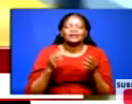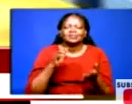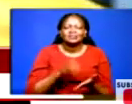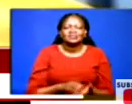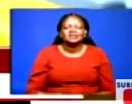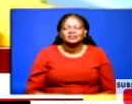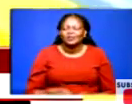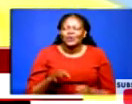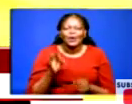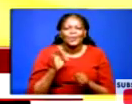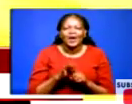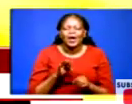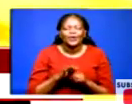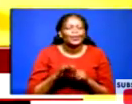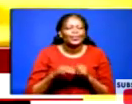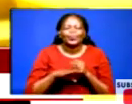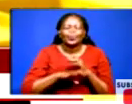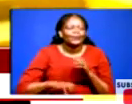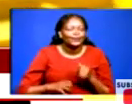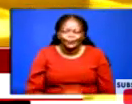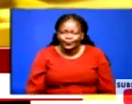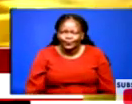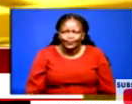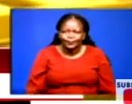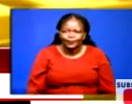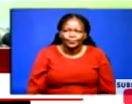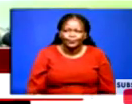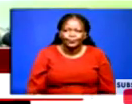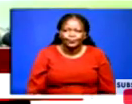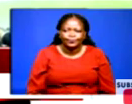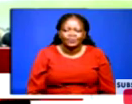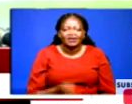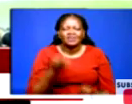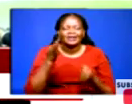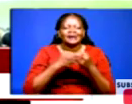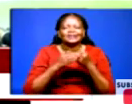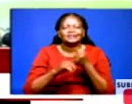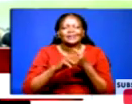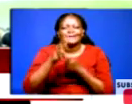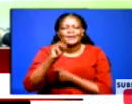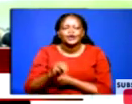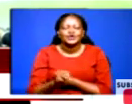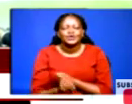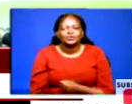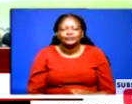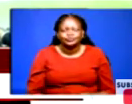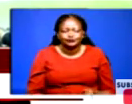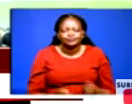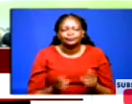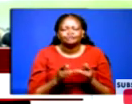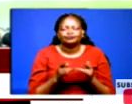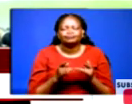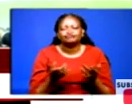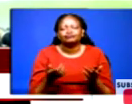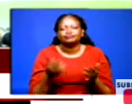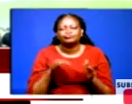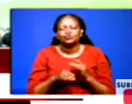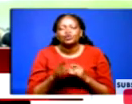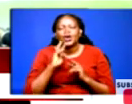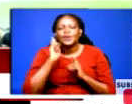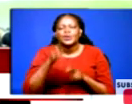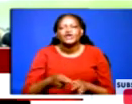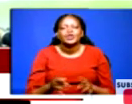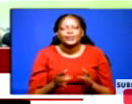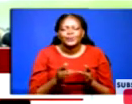A record 386 million logins were reported to the portal, and those that